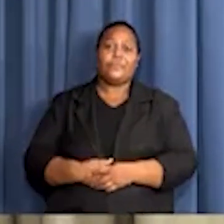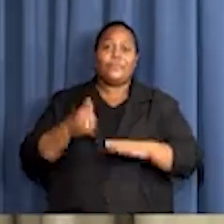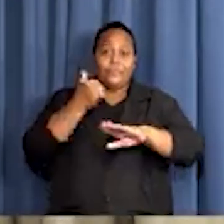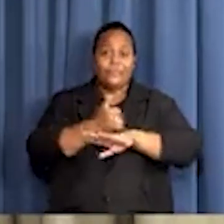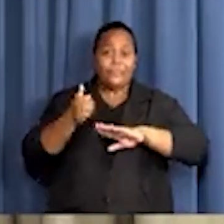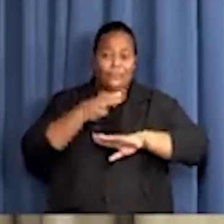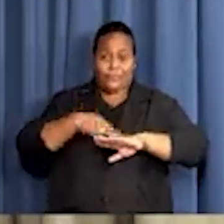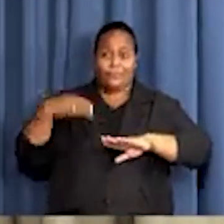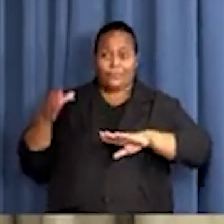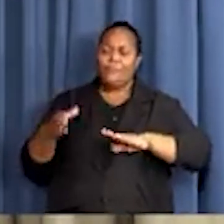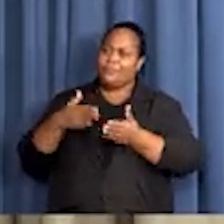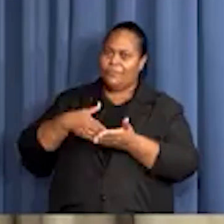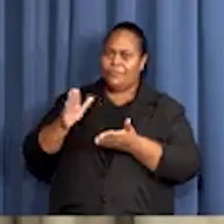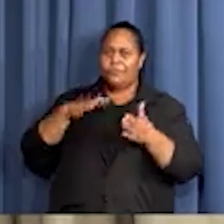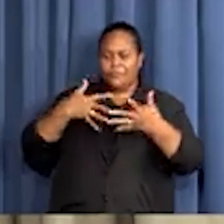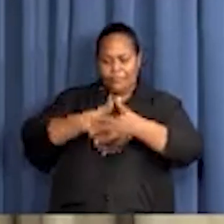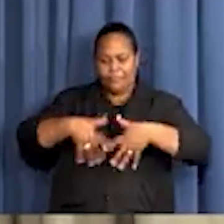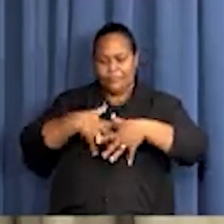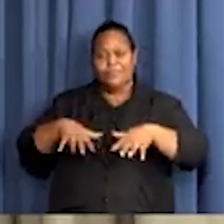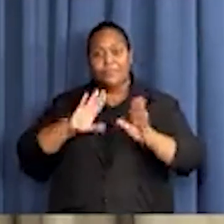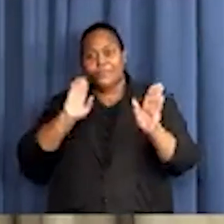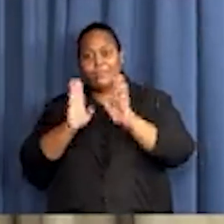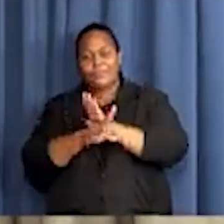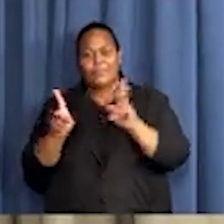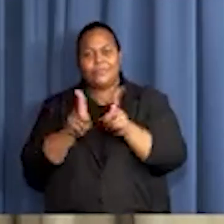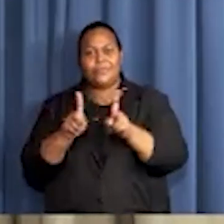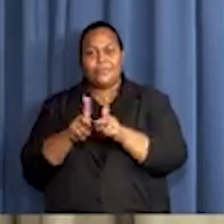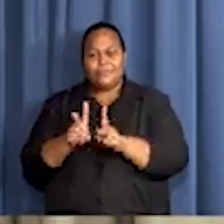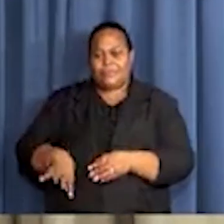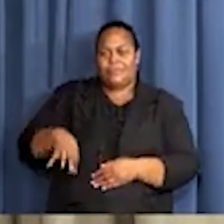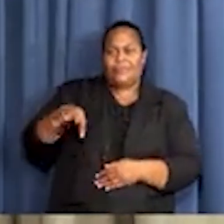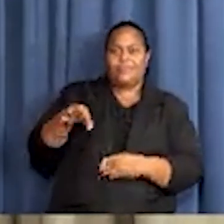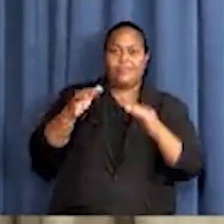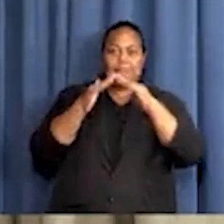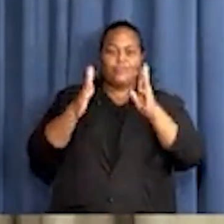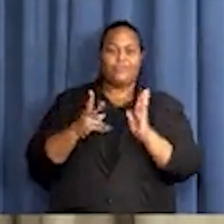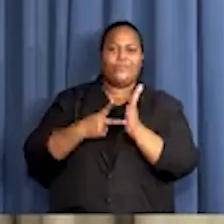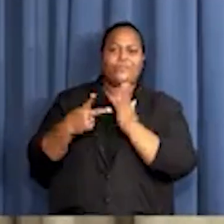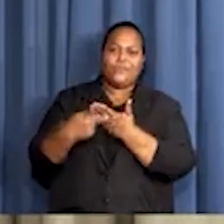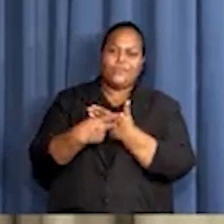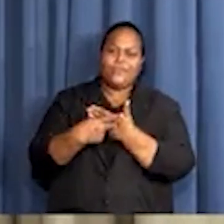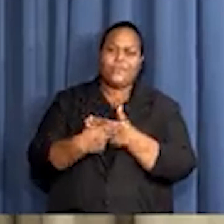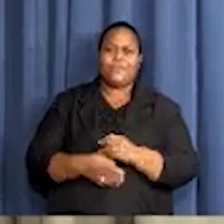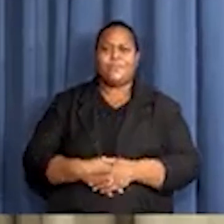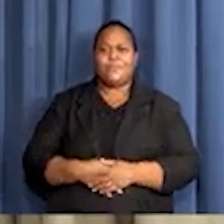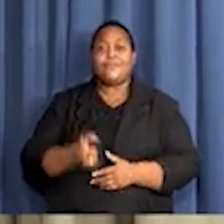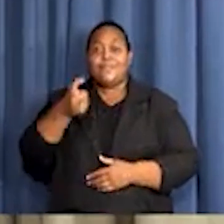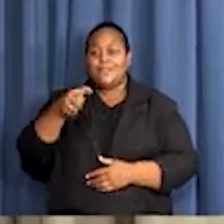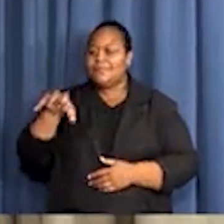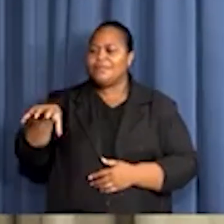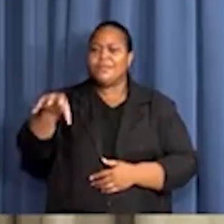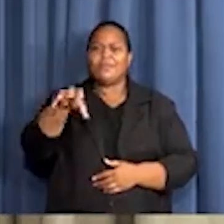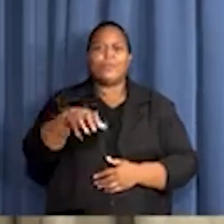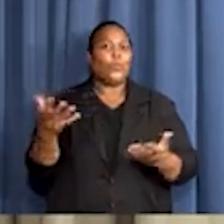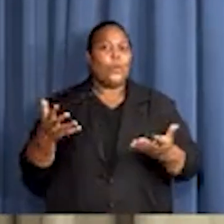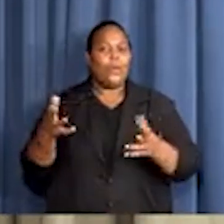a public-private partnership affordable housing project on 6 sites in the Western and